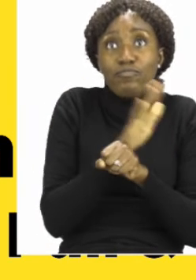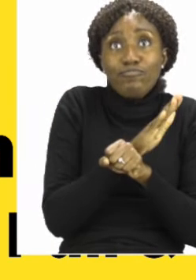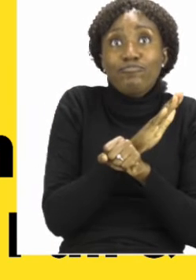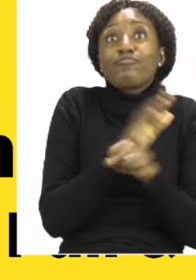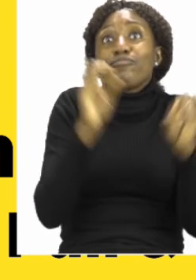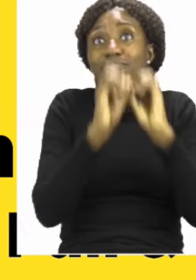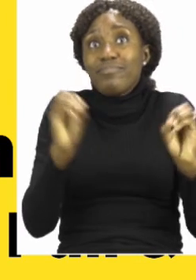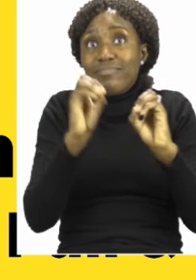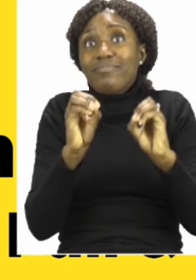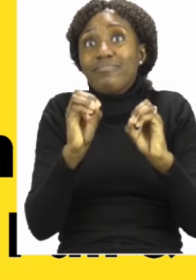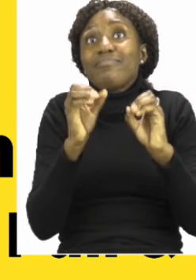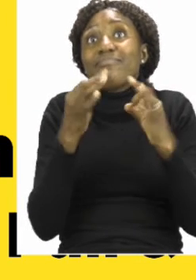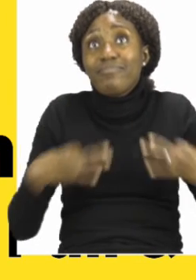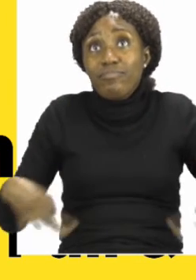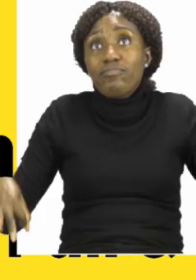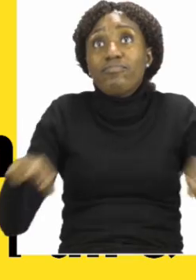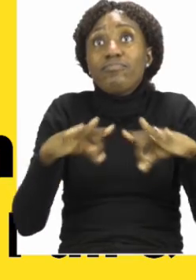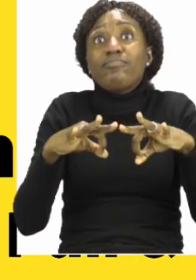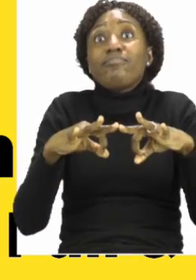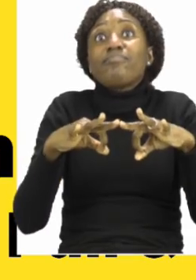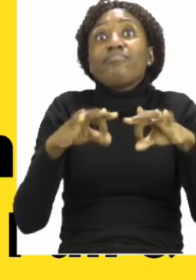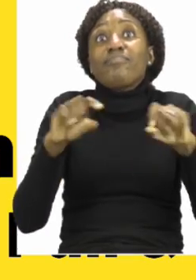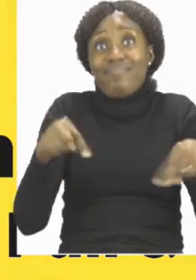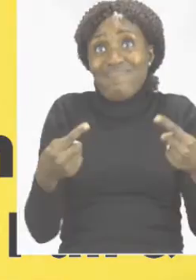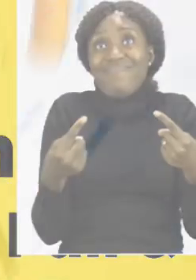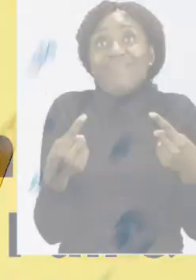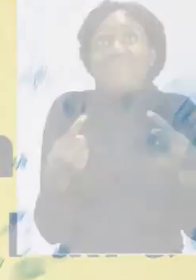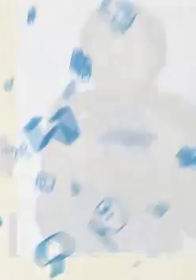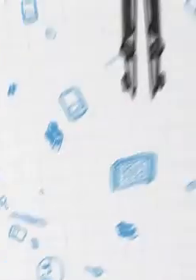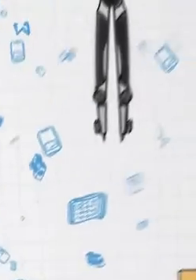empty, and farm and products.